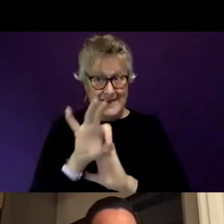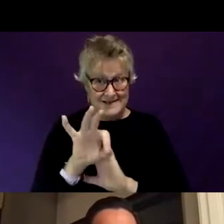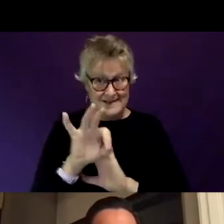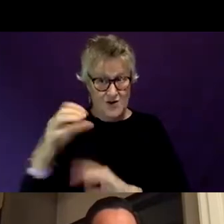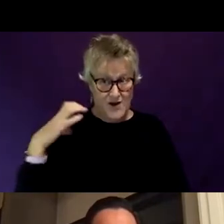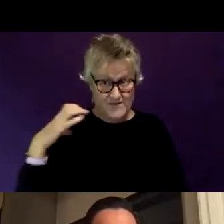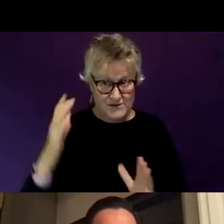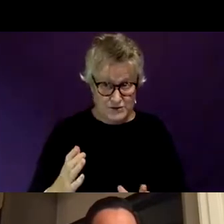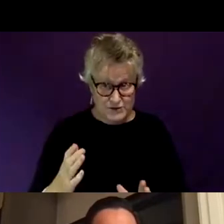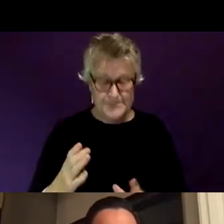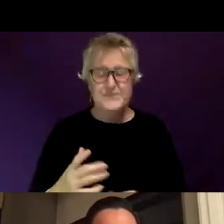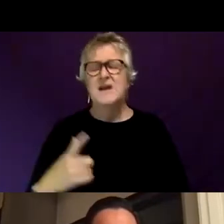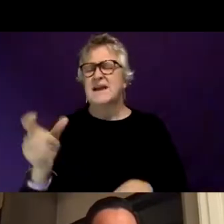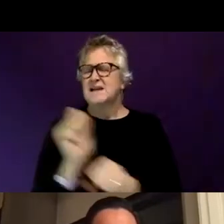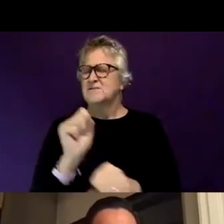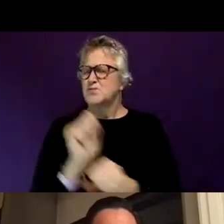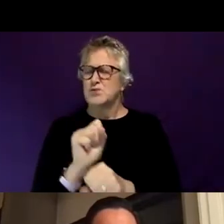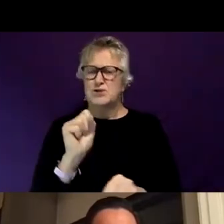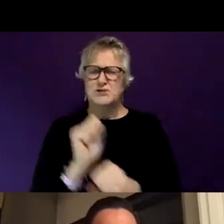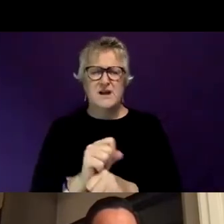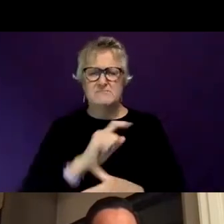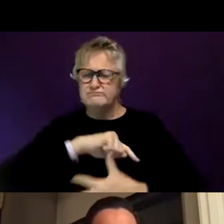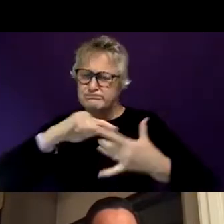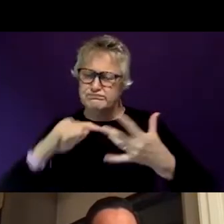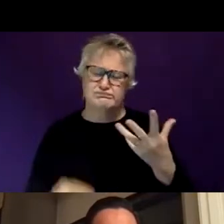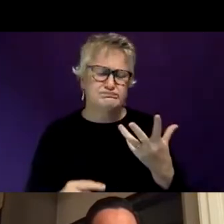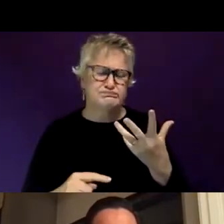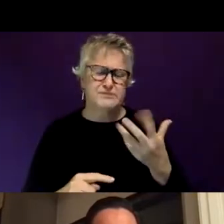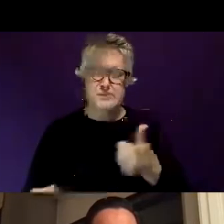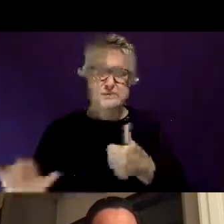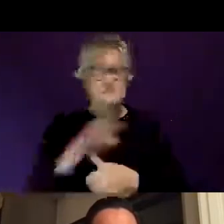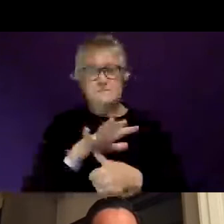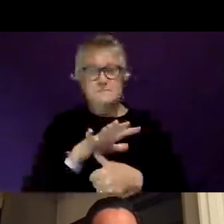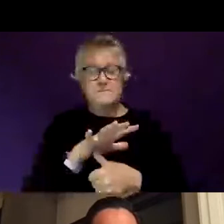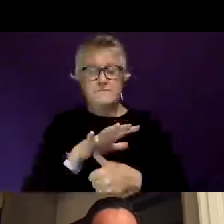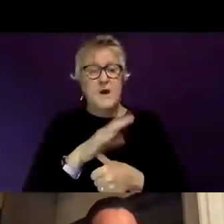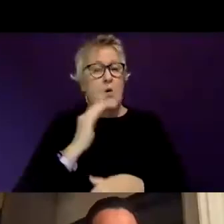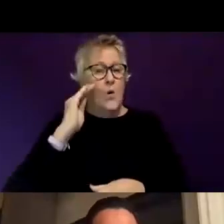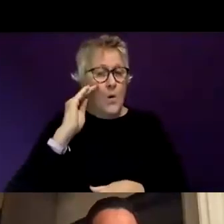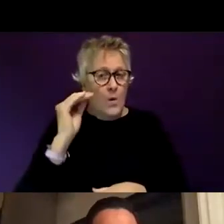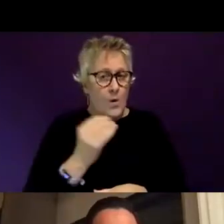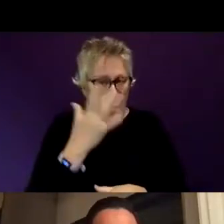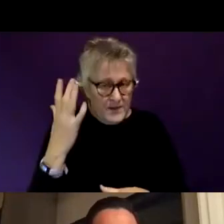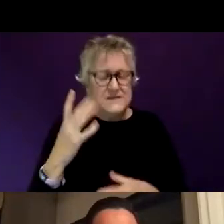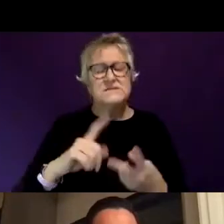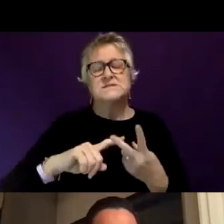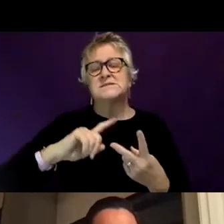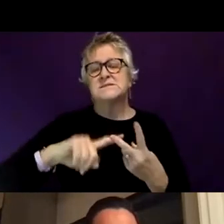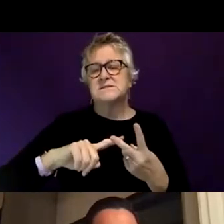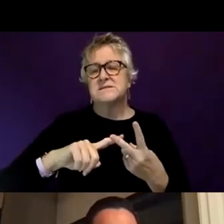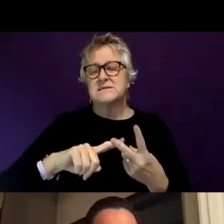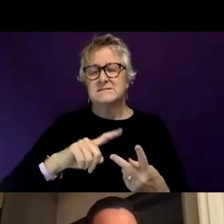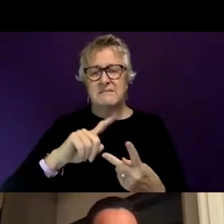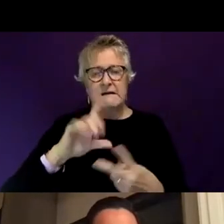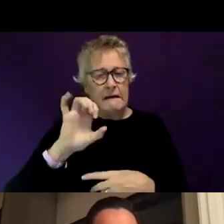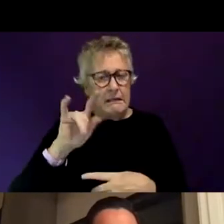homelessness, meaningfully addressing California's housing affordability crisis, tackling climate change, and gun